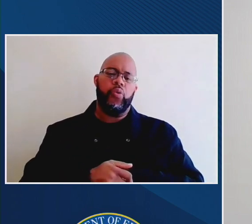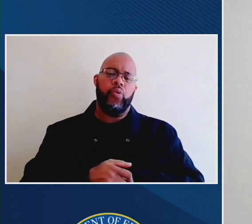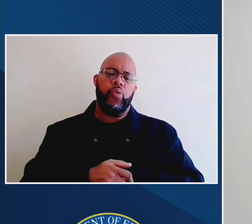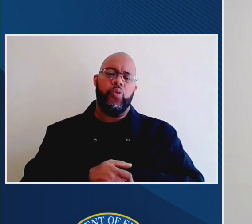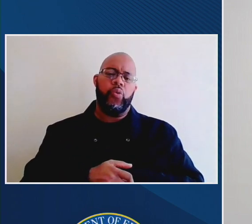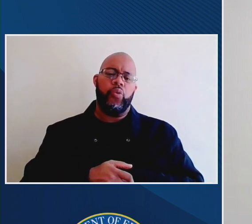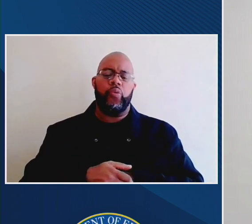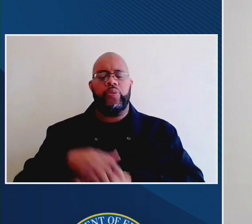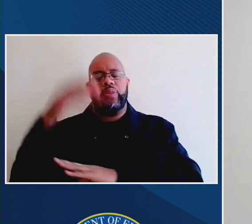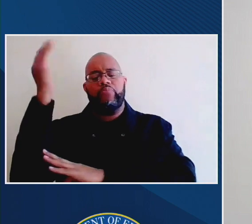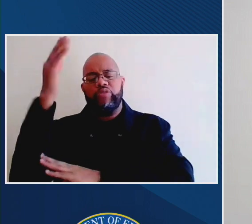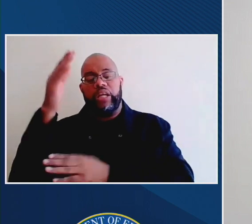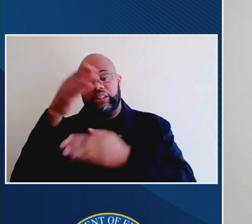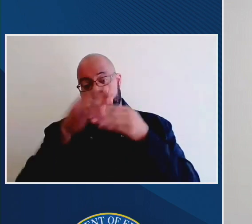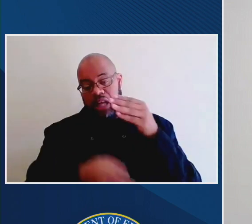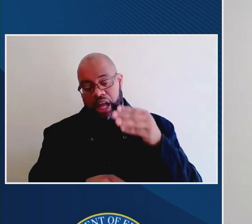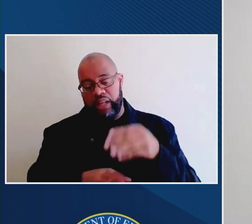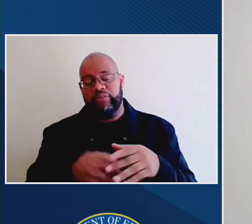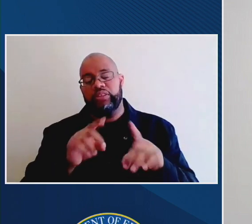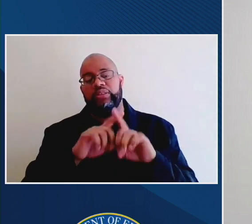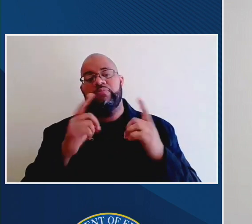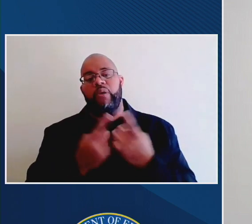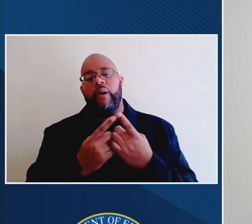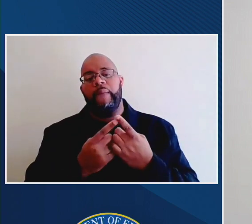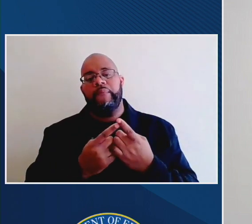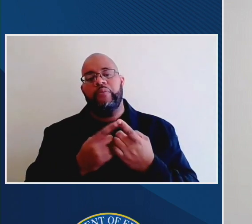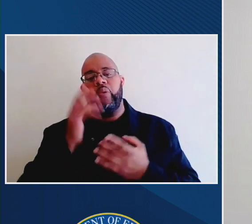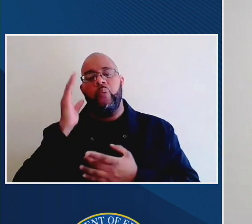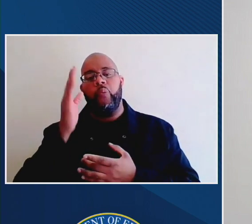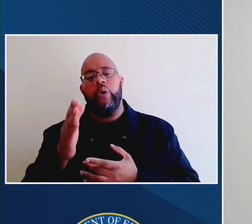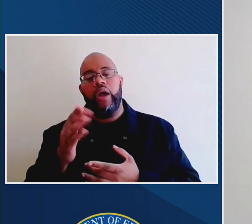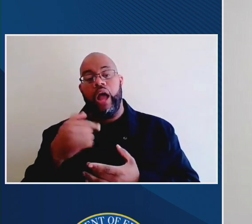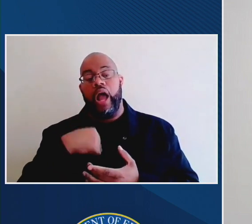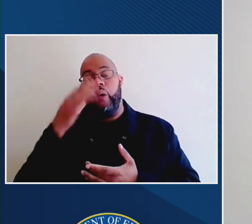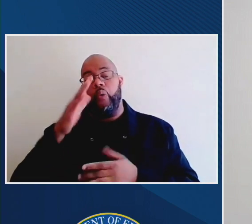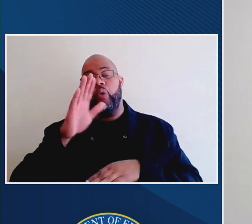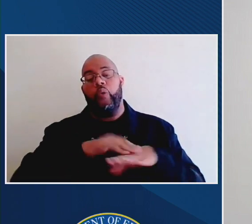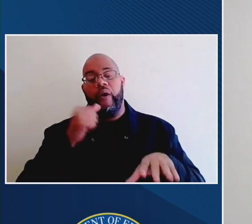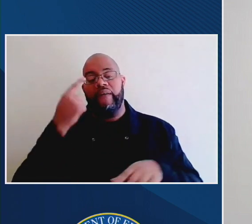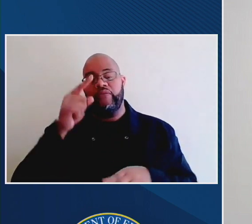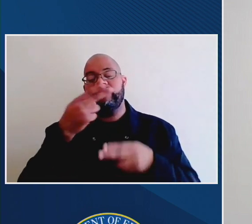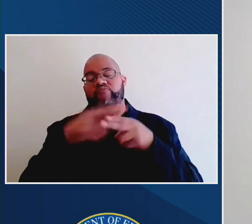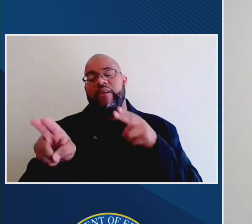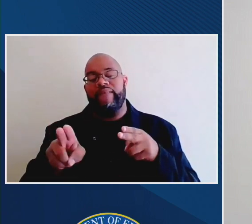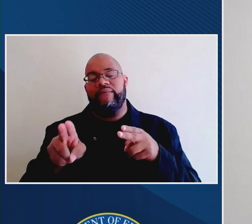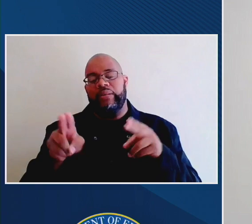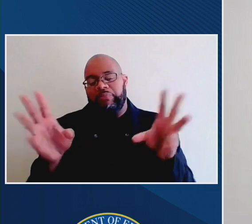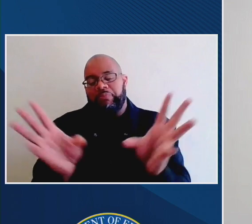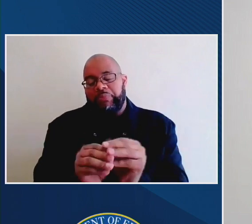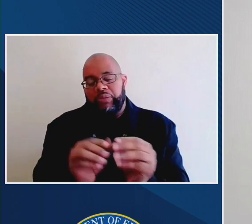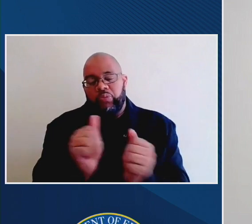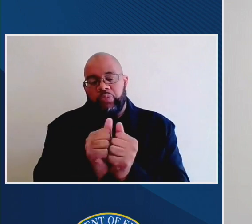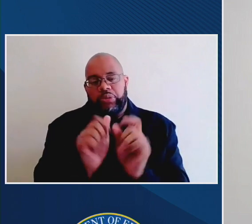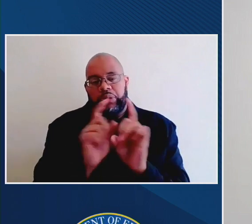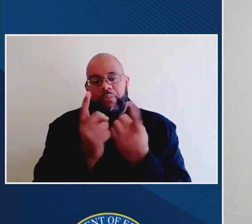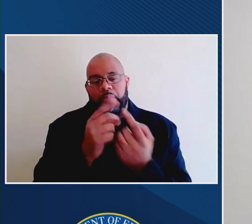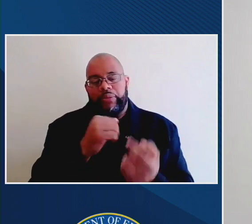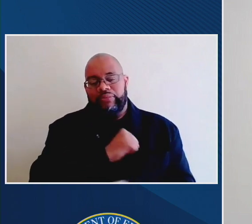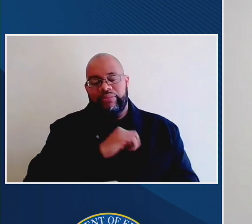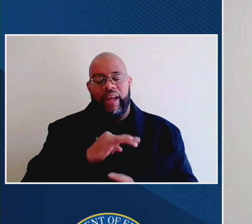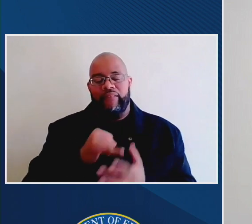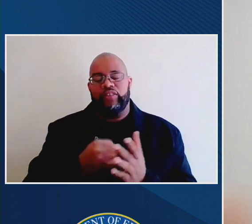presentation is done, the department is going to, I will call for a brief caucus with department staff to just talk